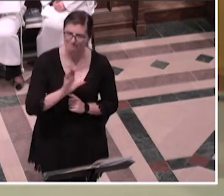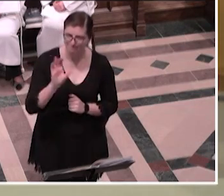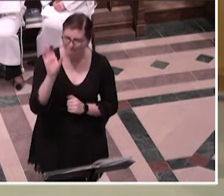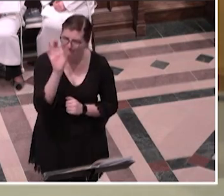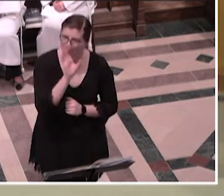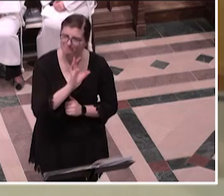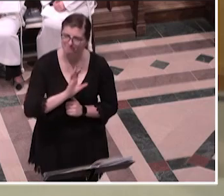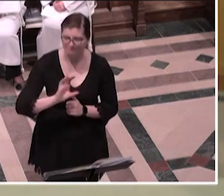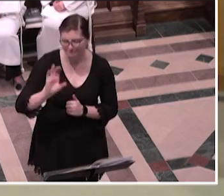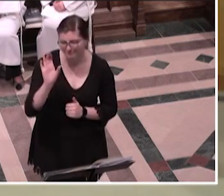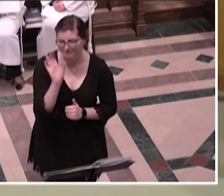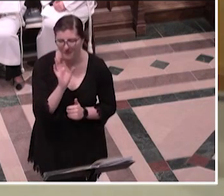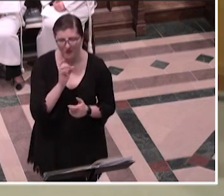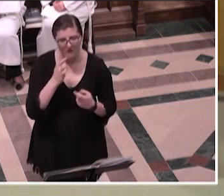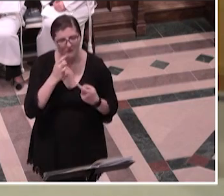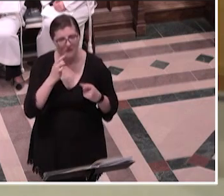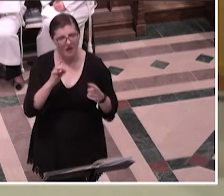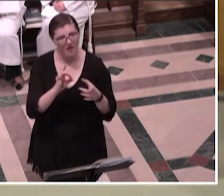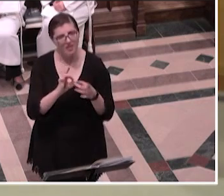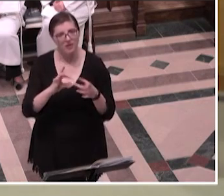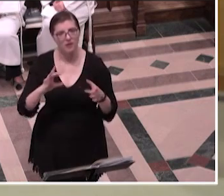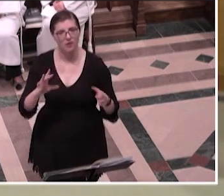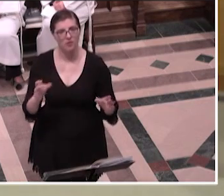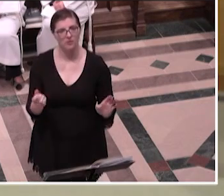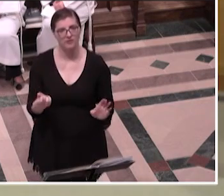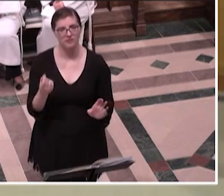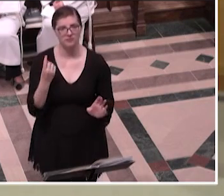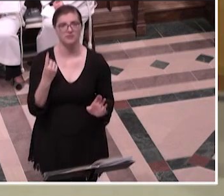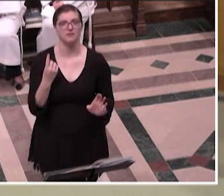our understanding, comparative,